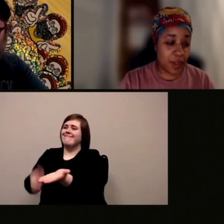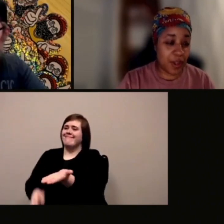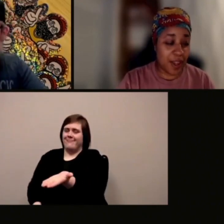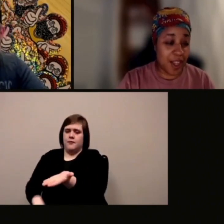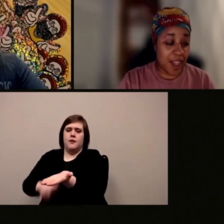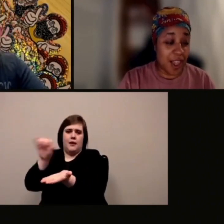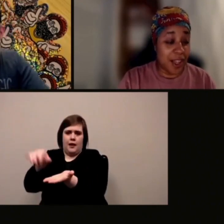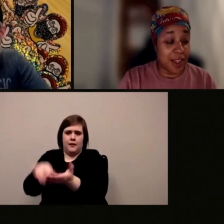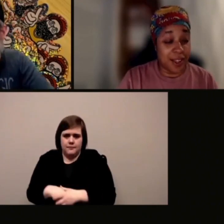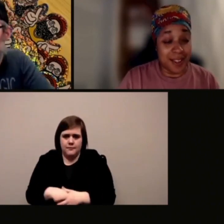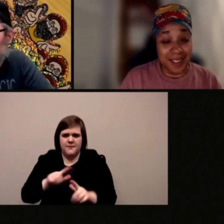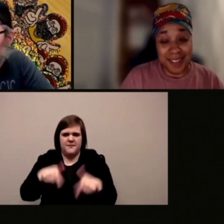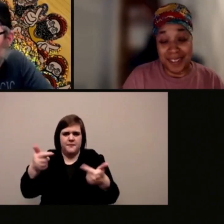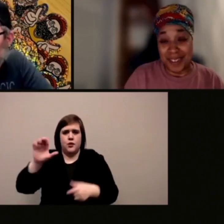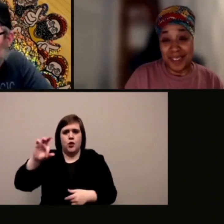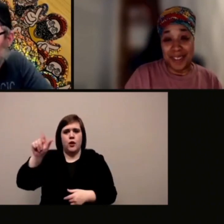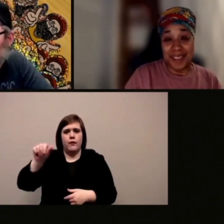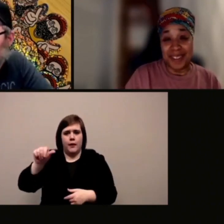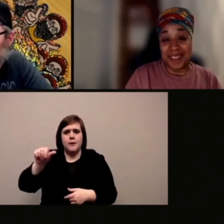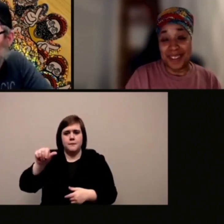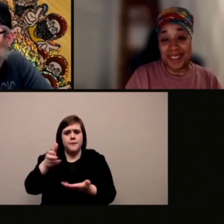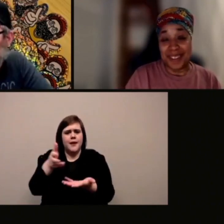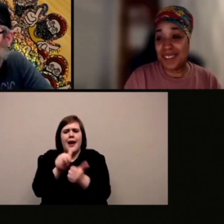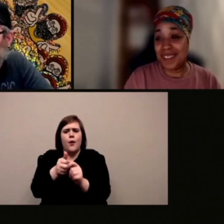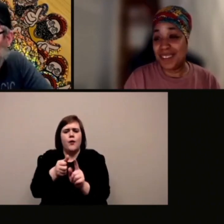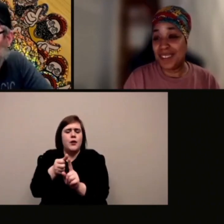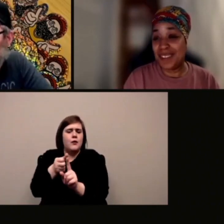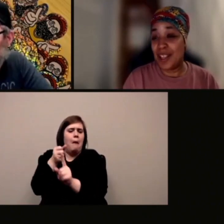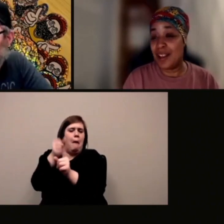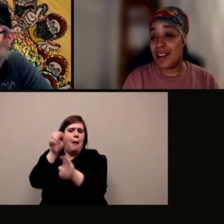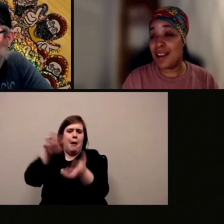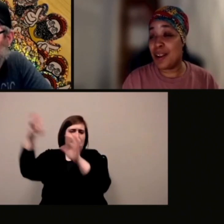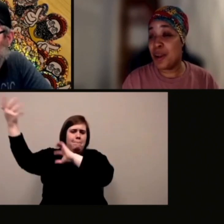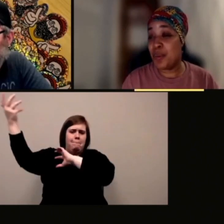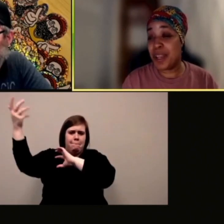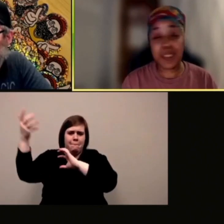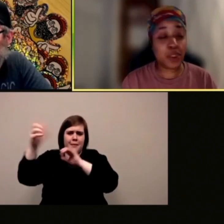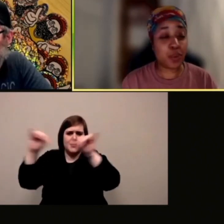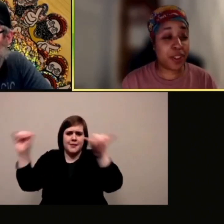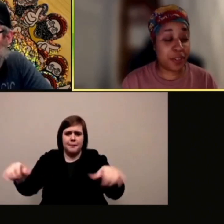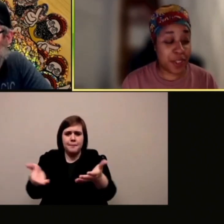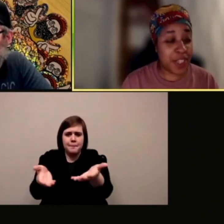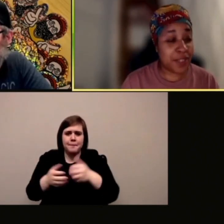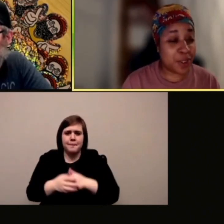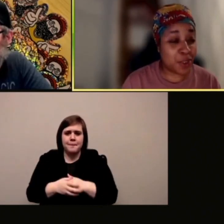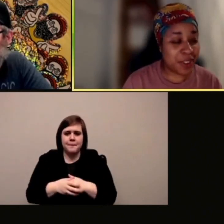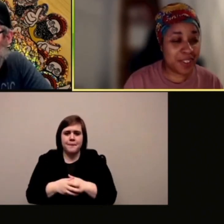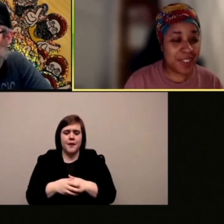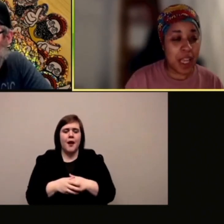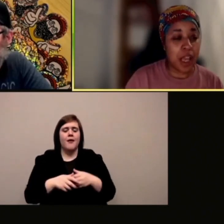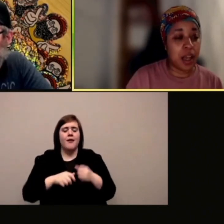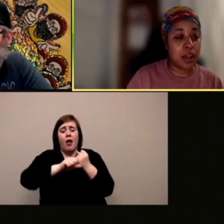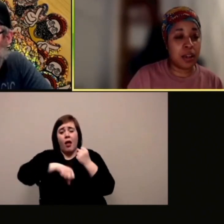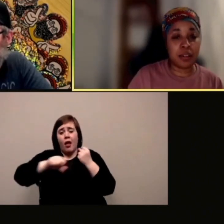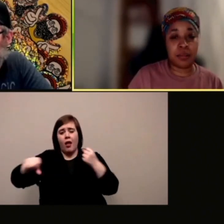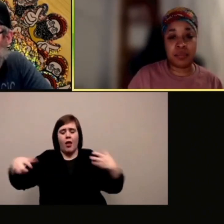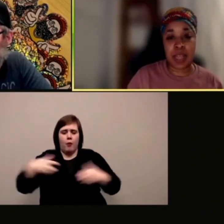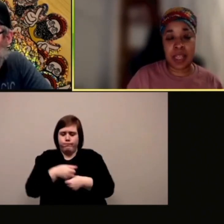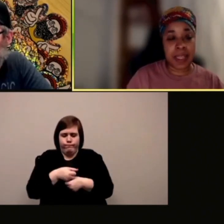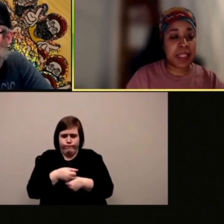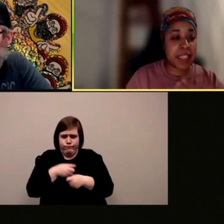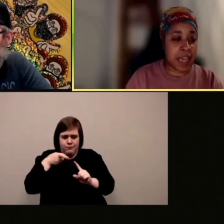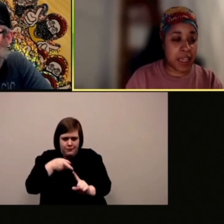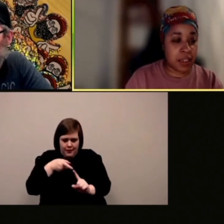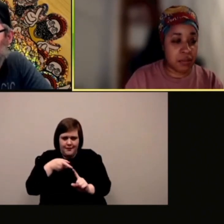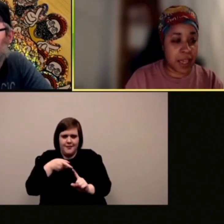have you disrupted the system? Well, in the shortcut version, I